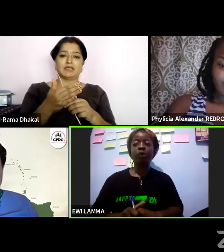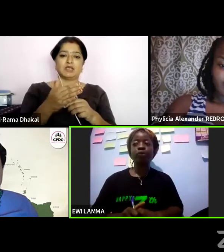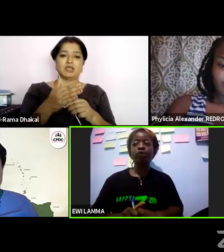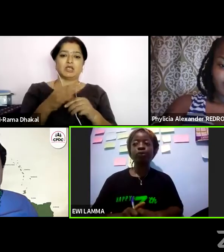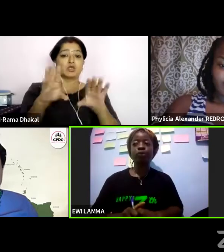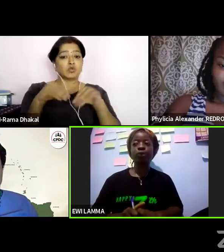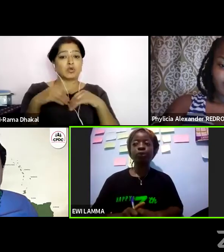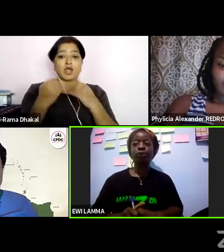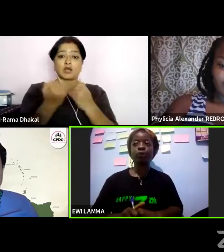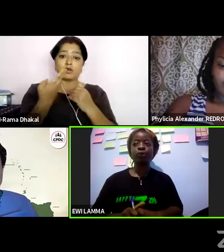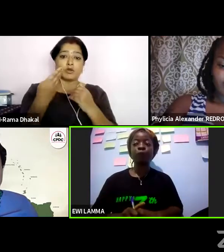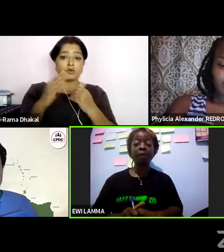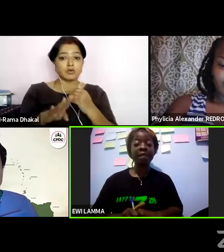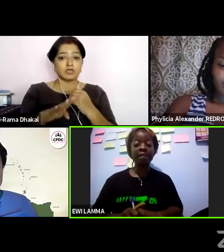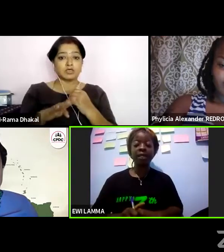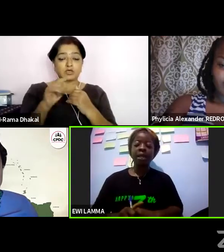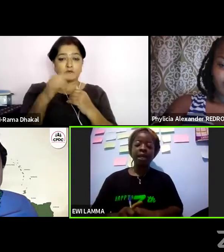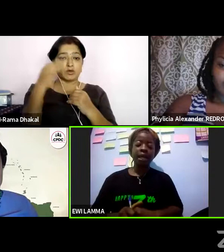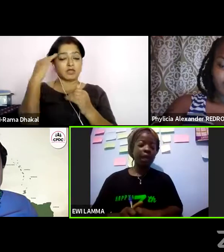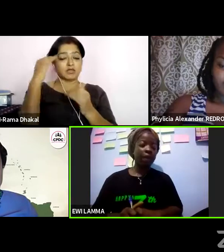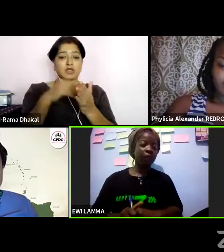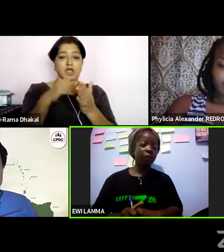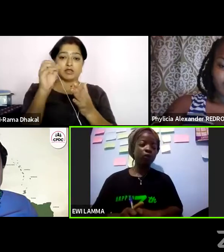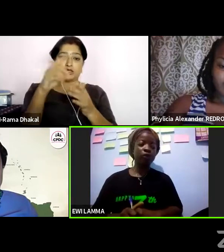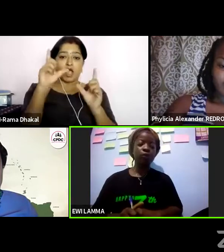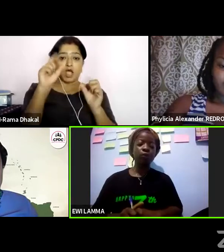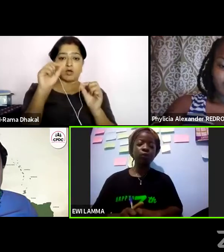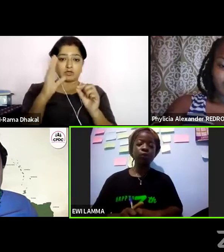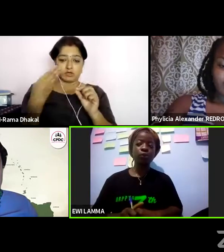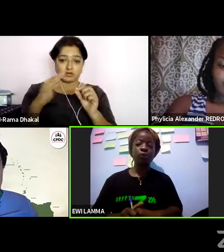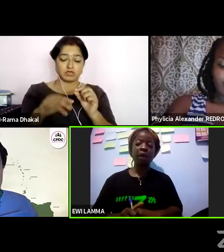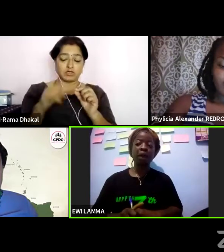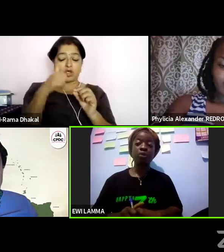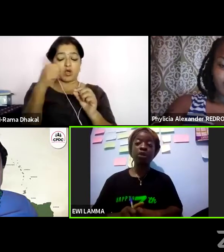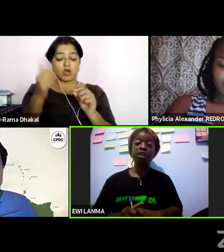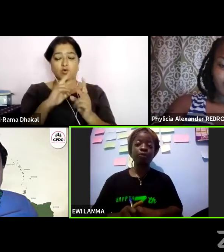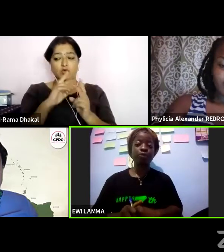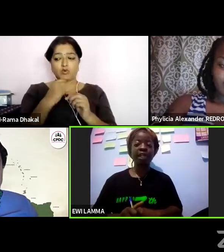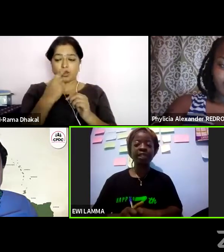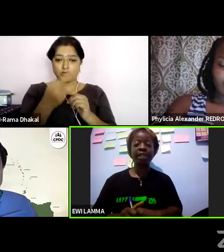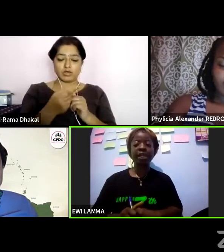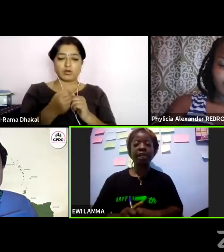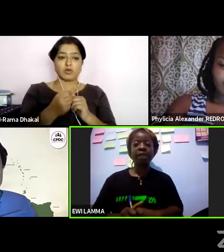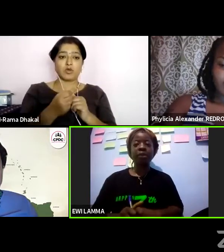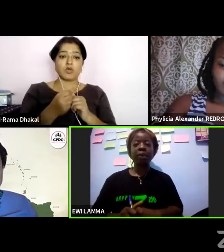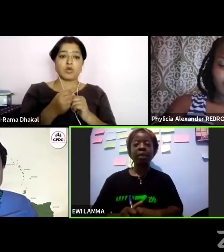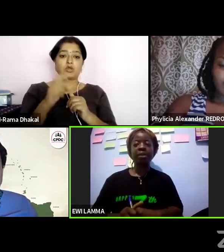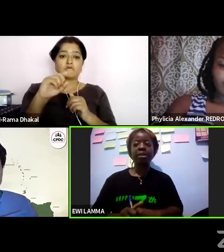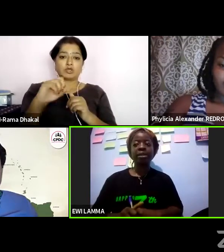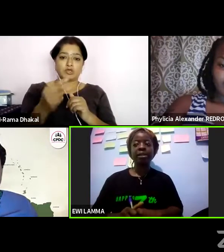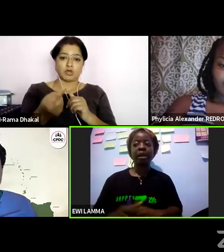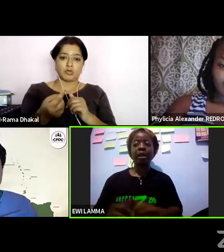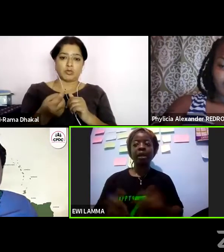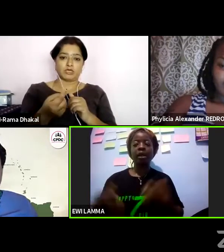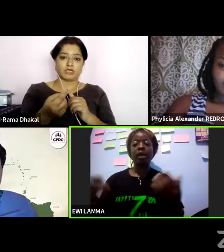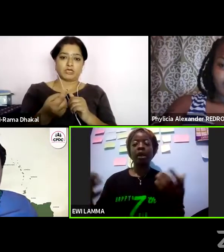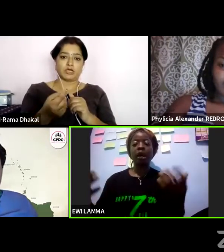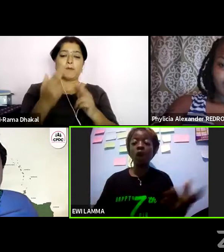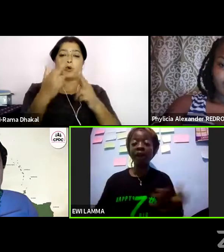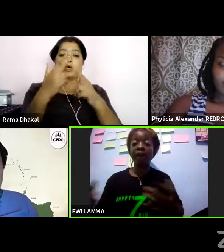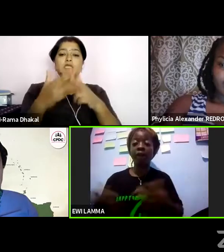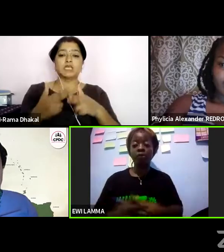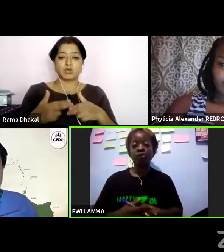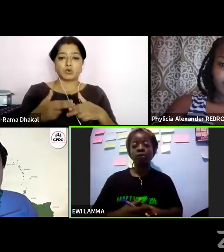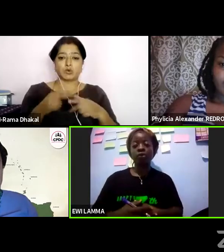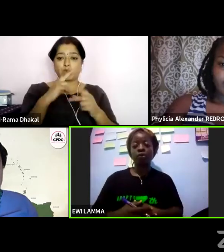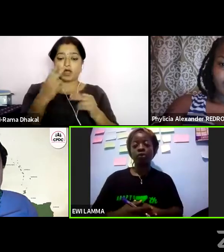when it comes to funding and when it comes to running the project, there is a